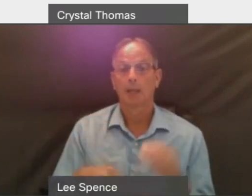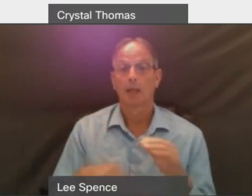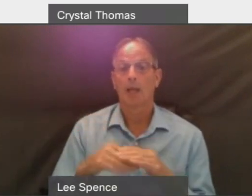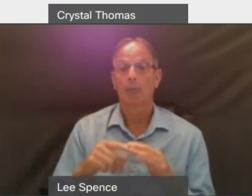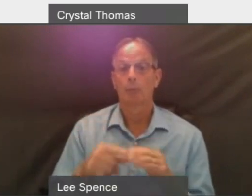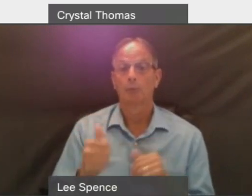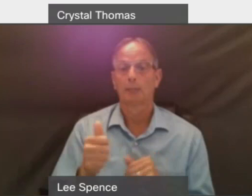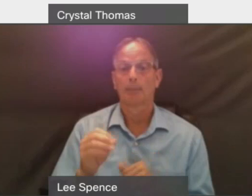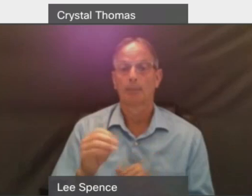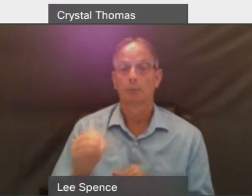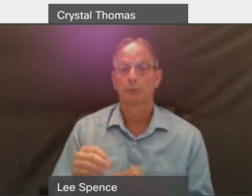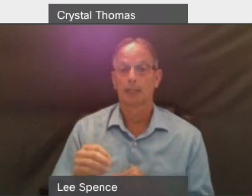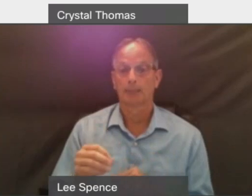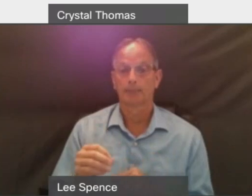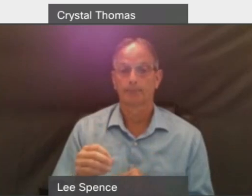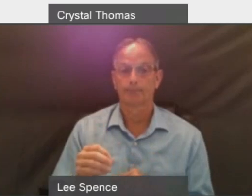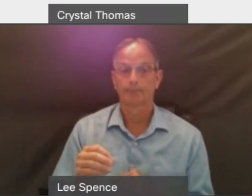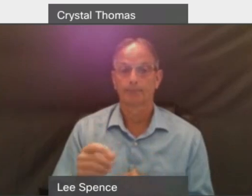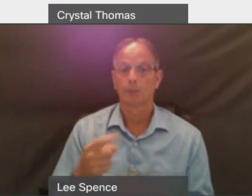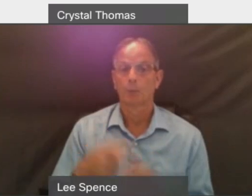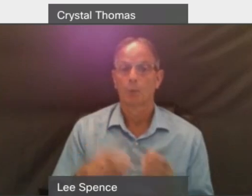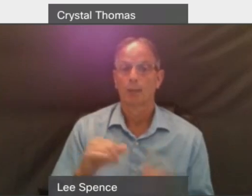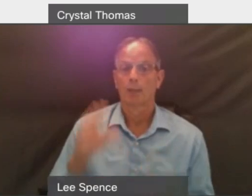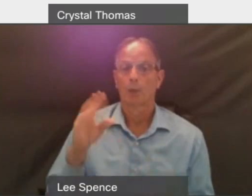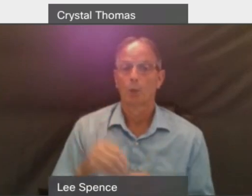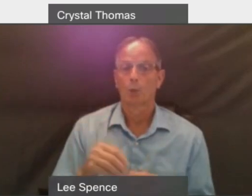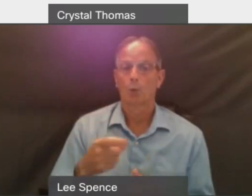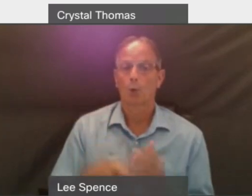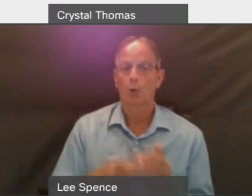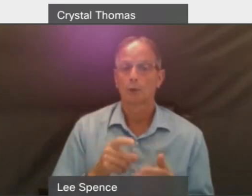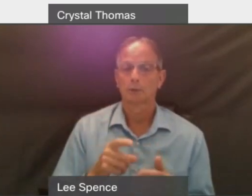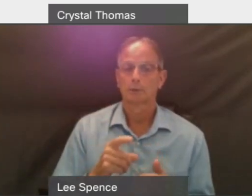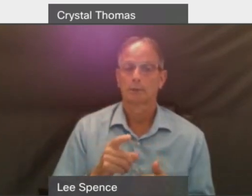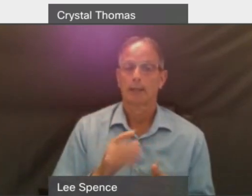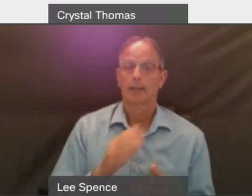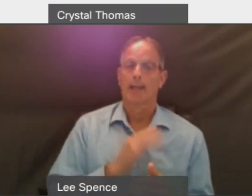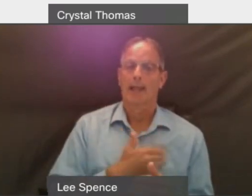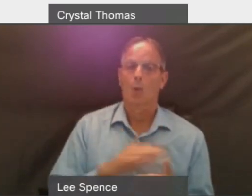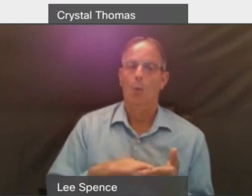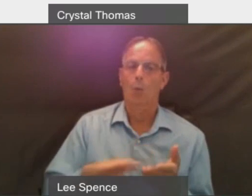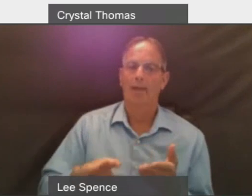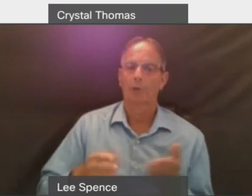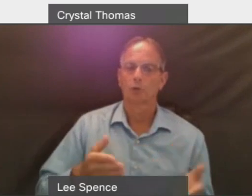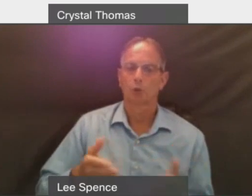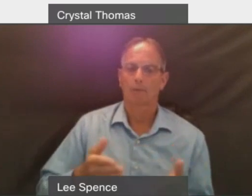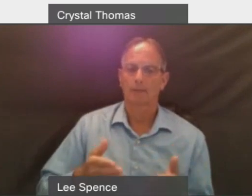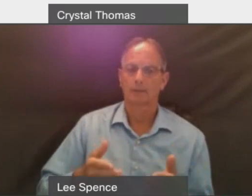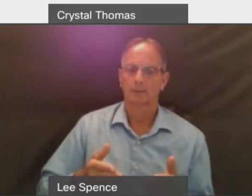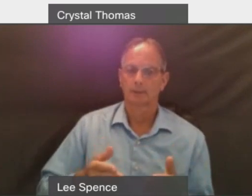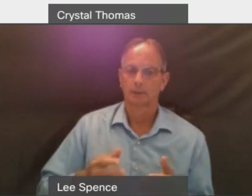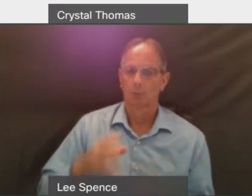10% of what the total cost of our waiver services is in a